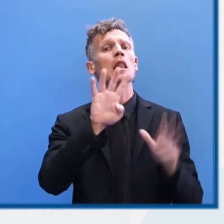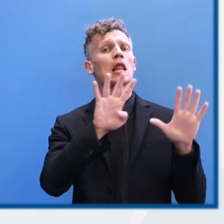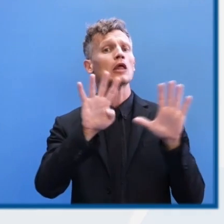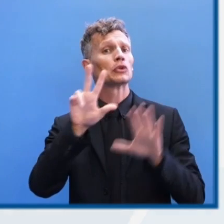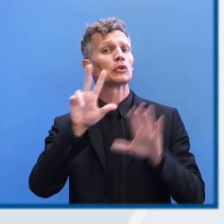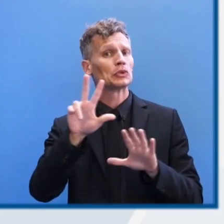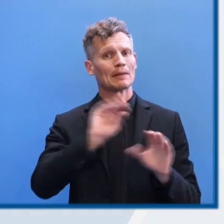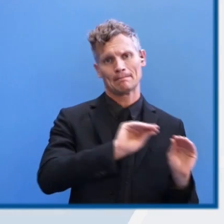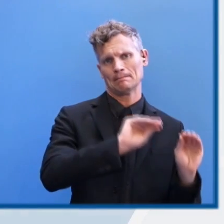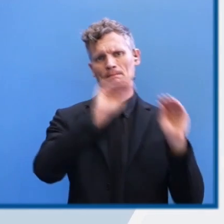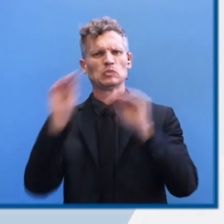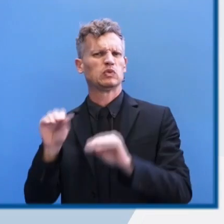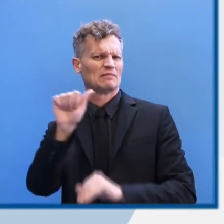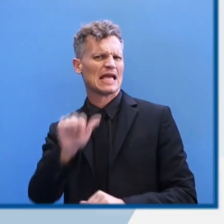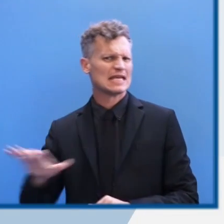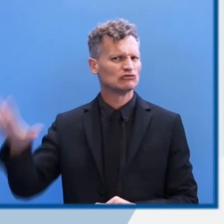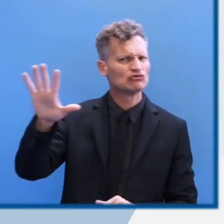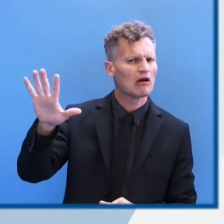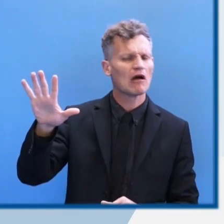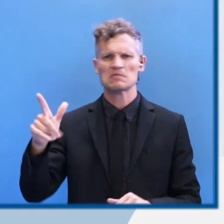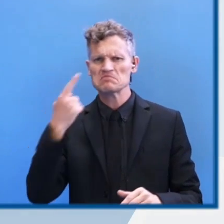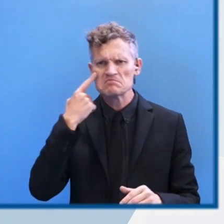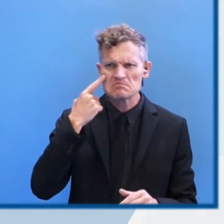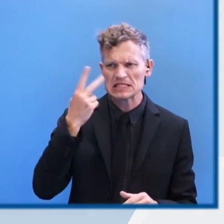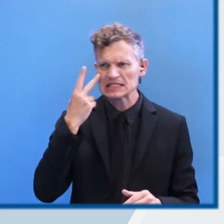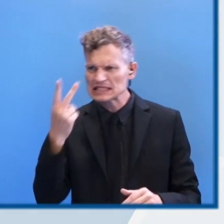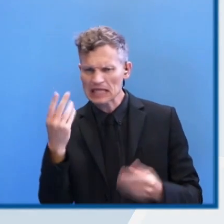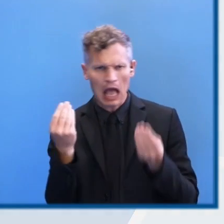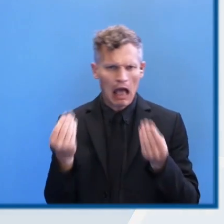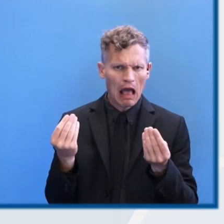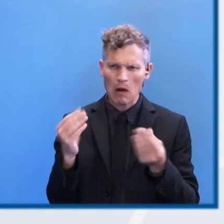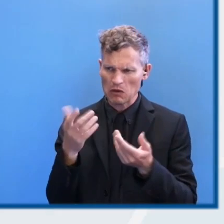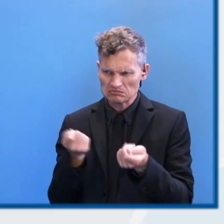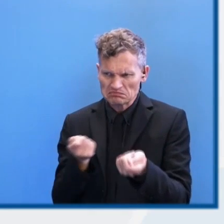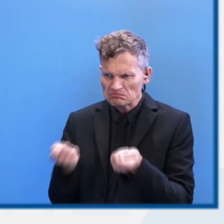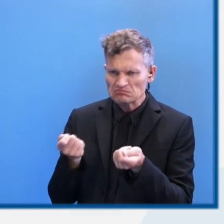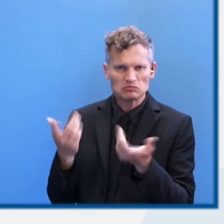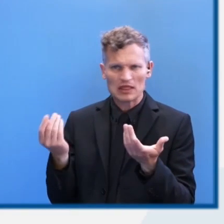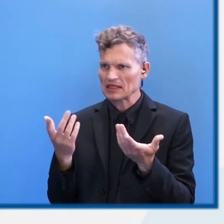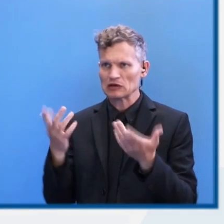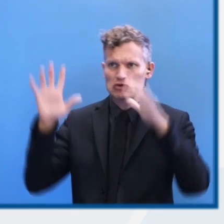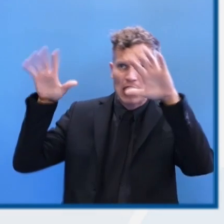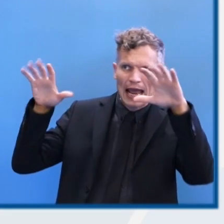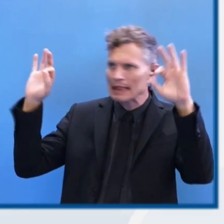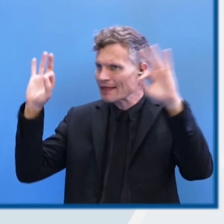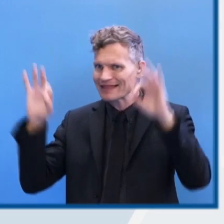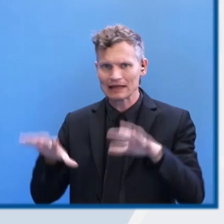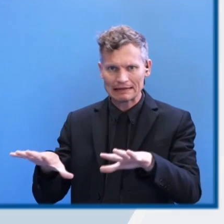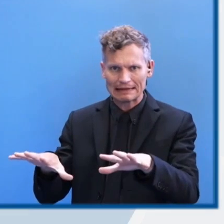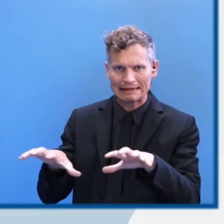types of programs, including tsunami early warning systems. He's had many years of experience in disaster risk